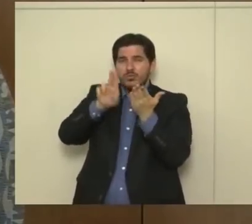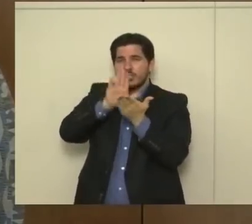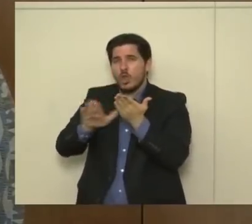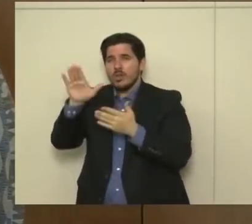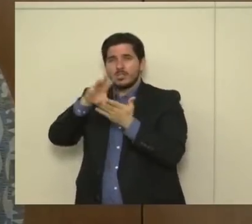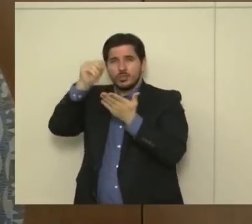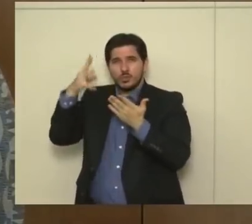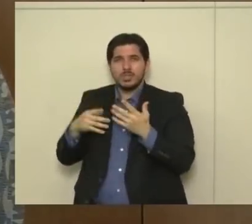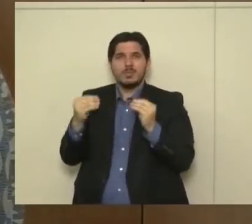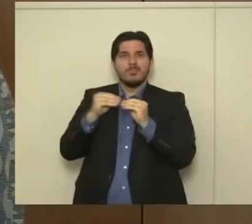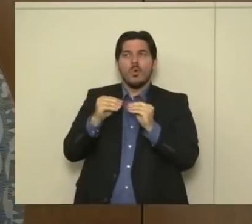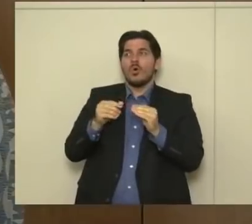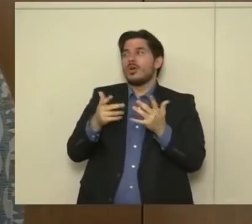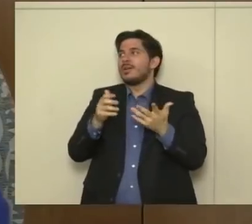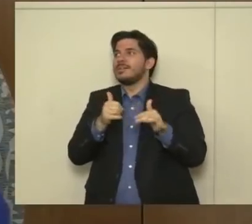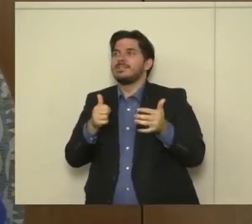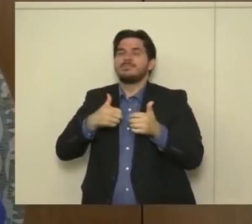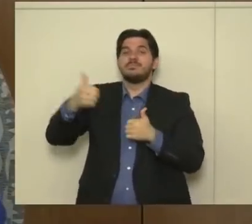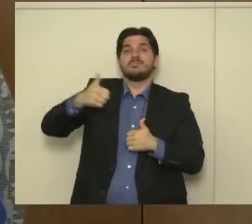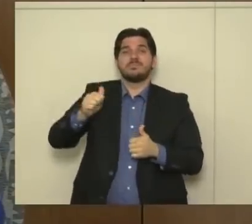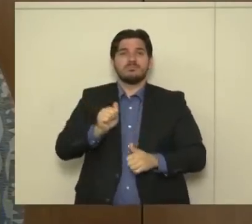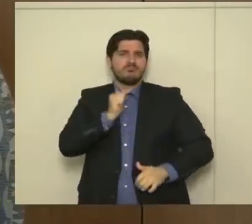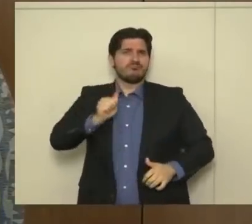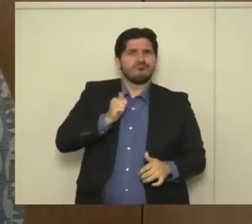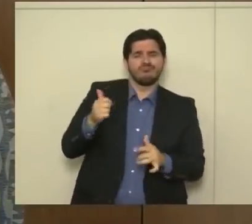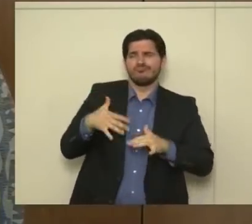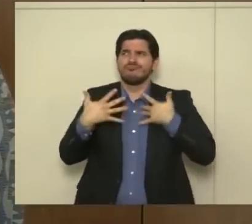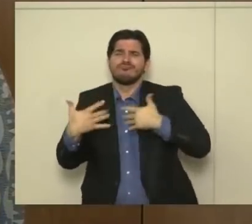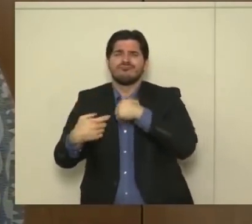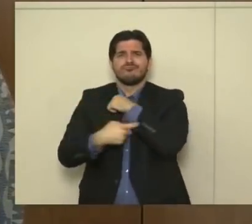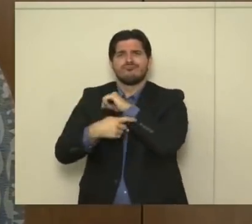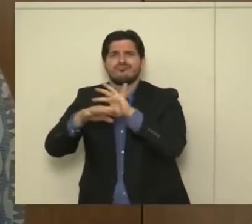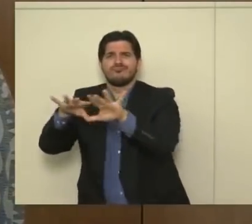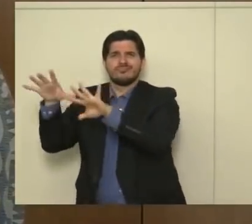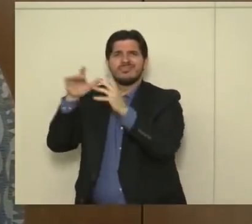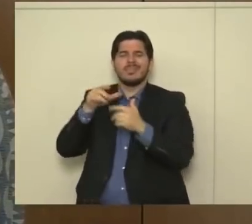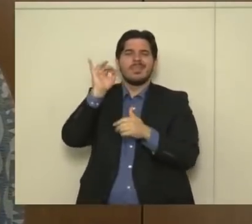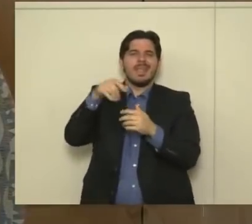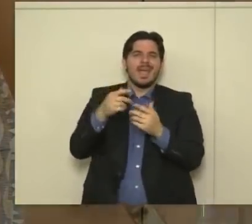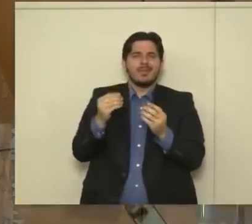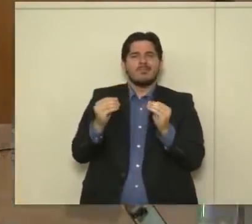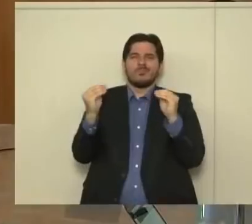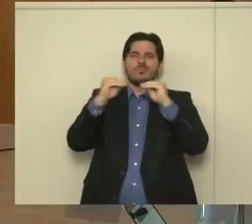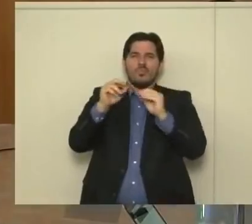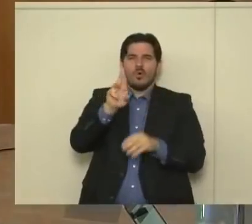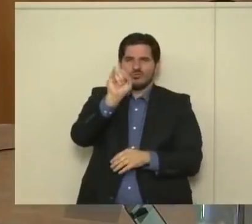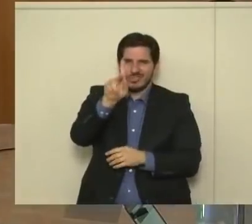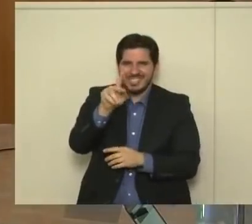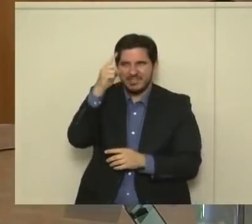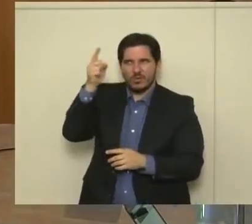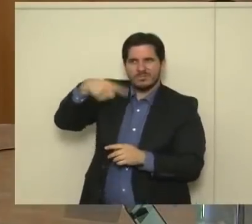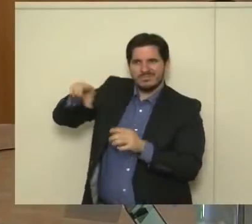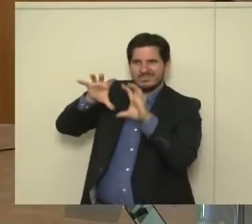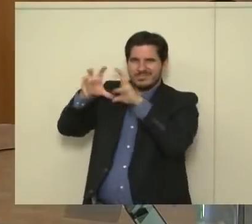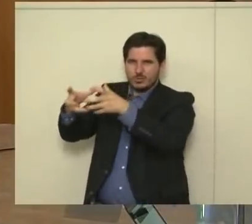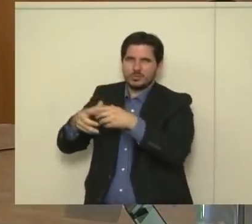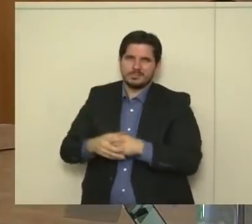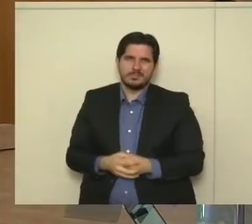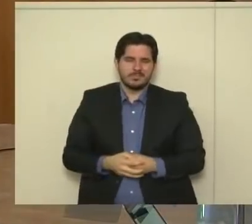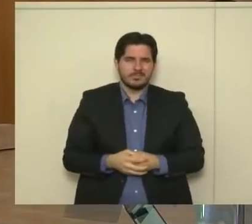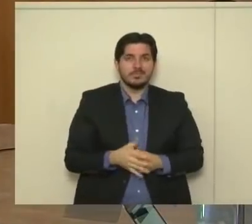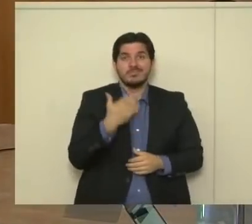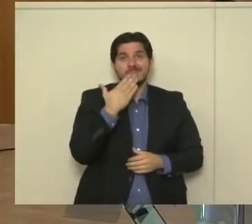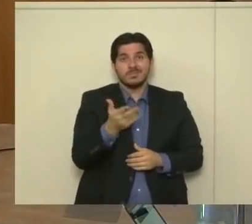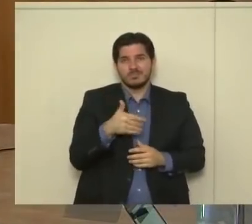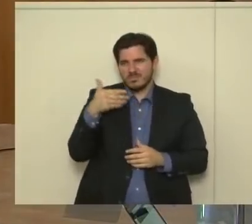exercising that level of independence and freedom, and they're higher risk as a result. Next question. Thank you, Governor. Next, I'll go to Julia